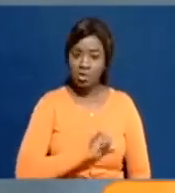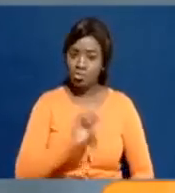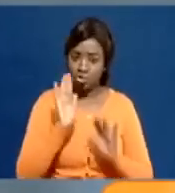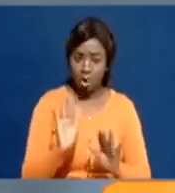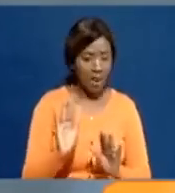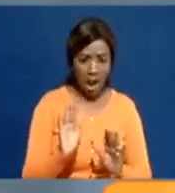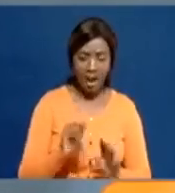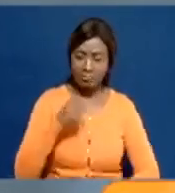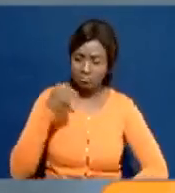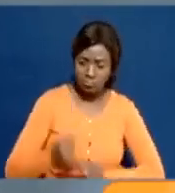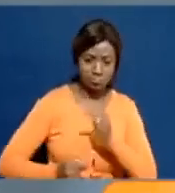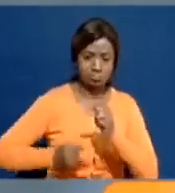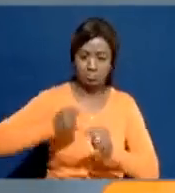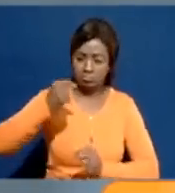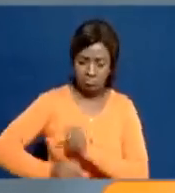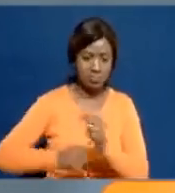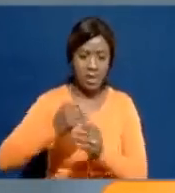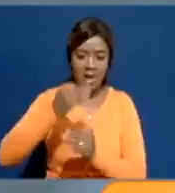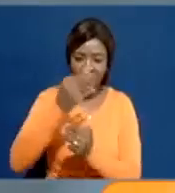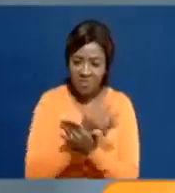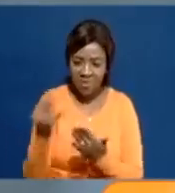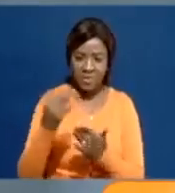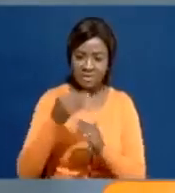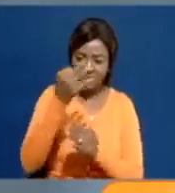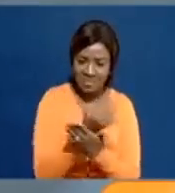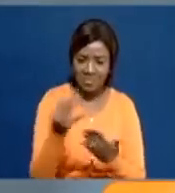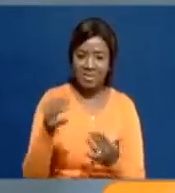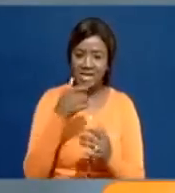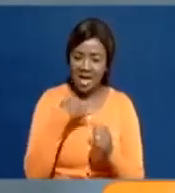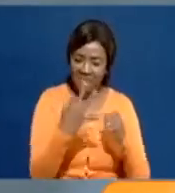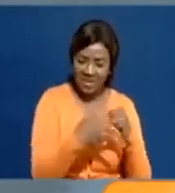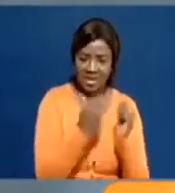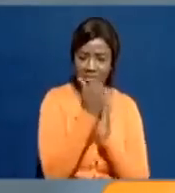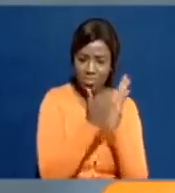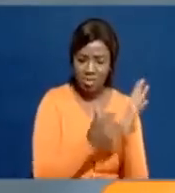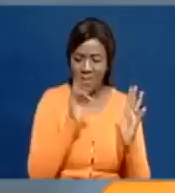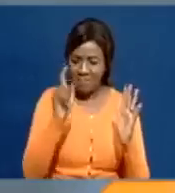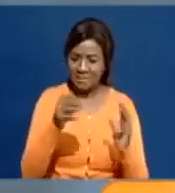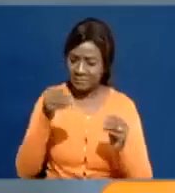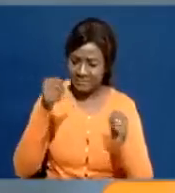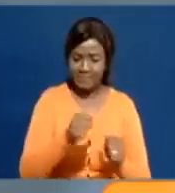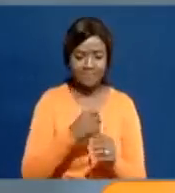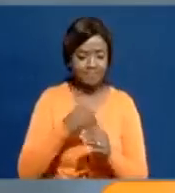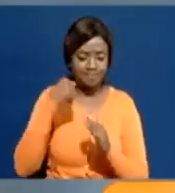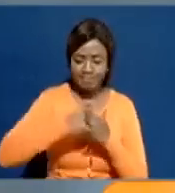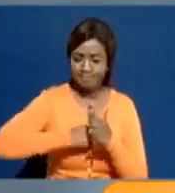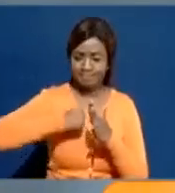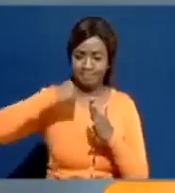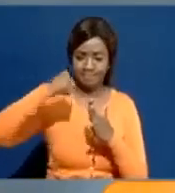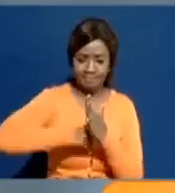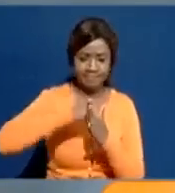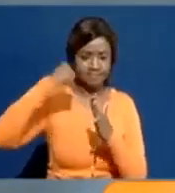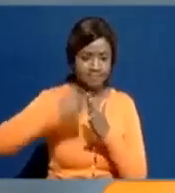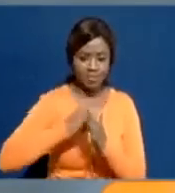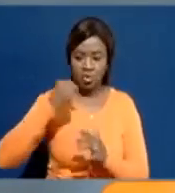stop. You have to do them after every 3 weeks. You've got 8 sessions you have to push. You don't stop. So you just try and build it within yourself to